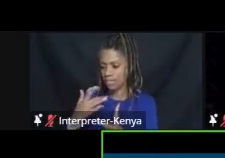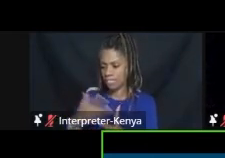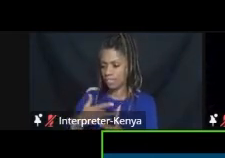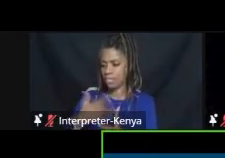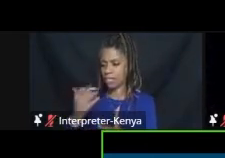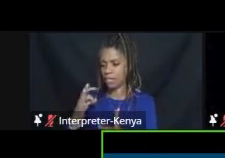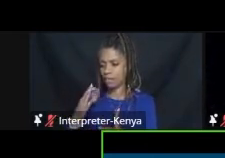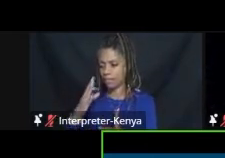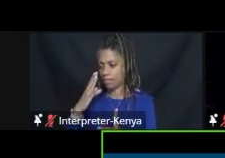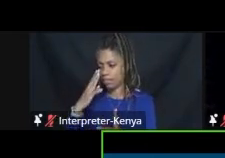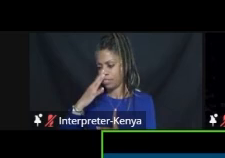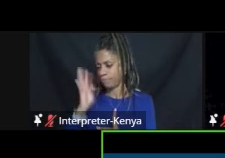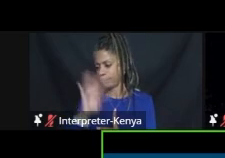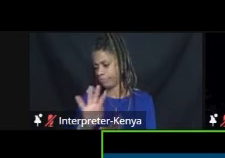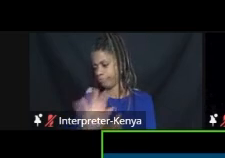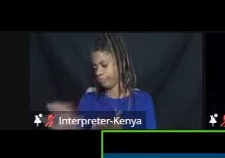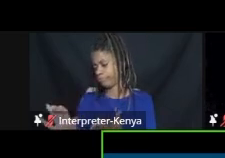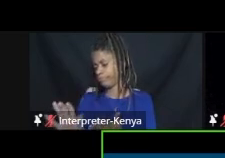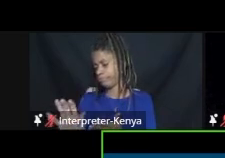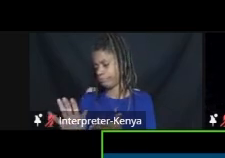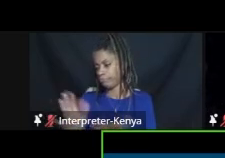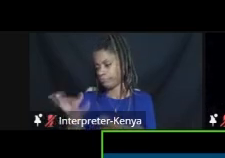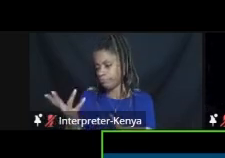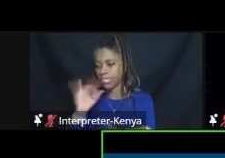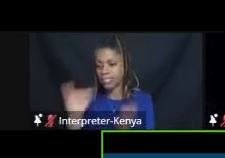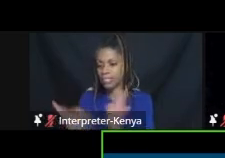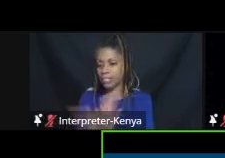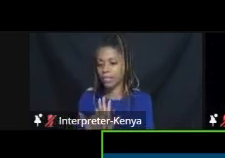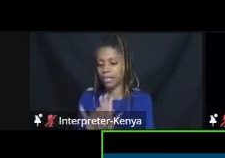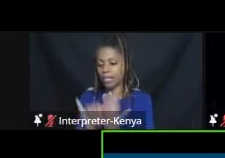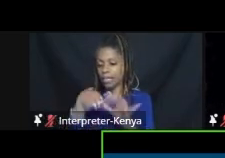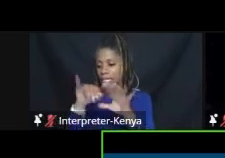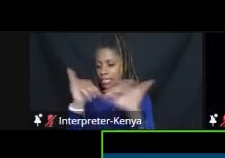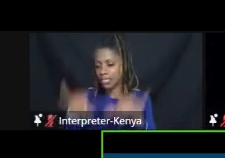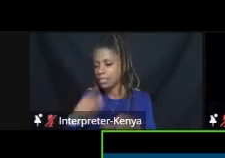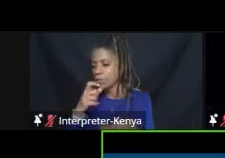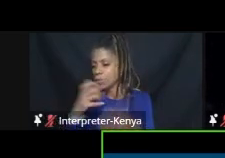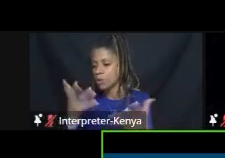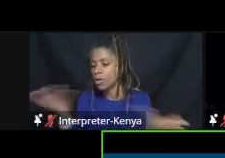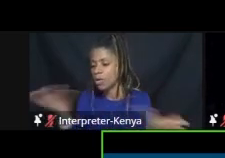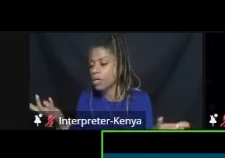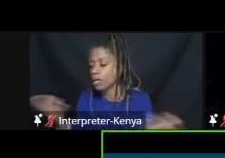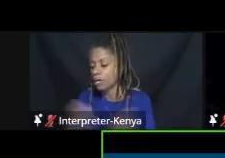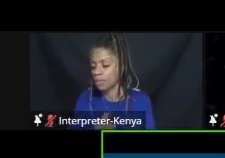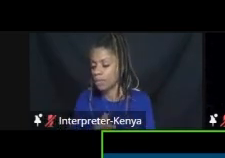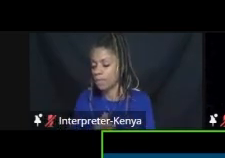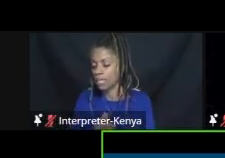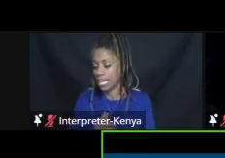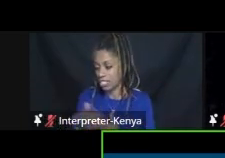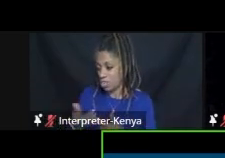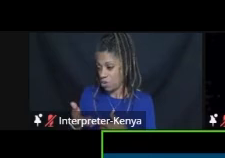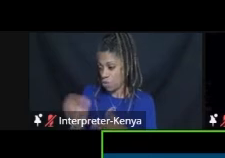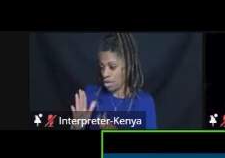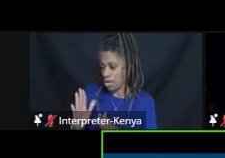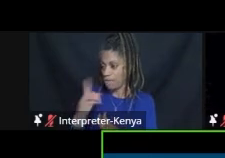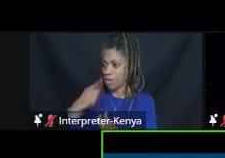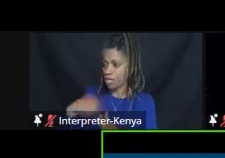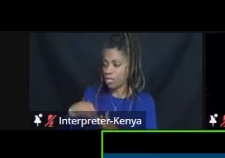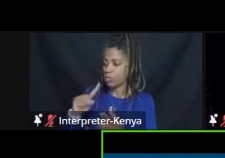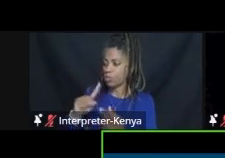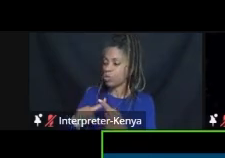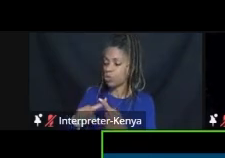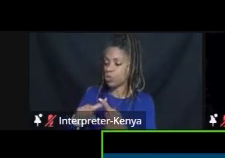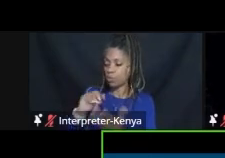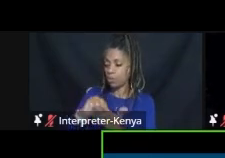unknown. Is it more powerful to put those into like a single profile and annotate the profile to